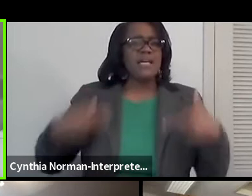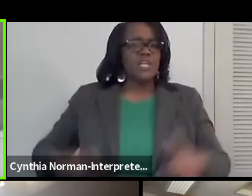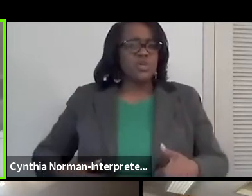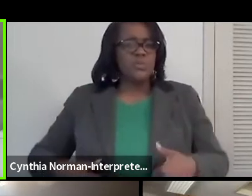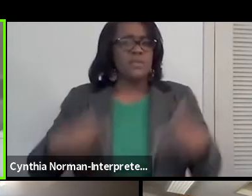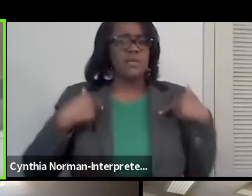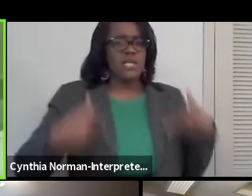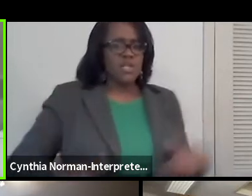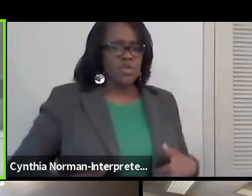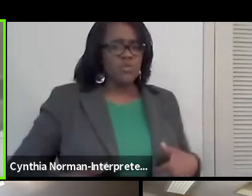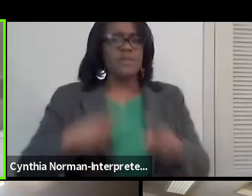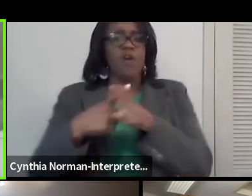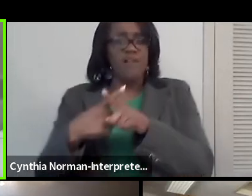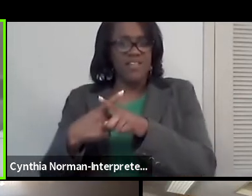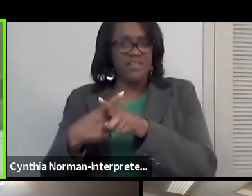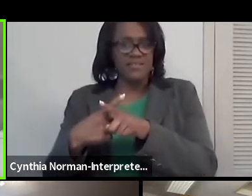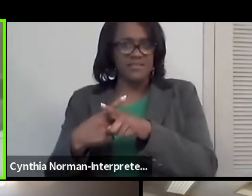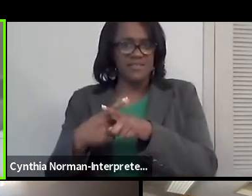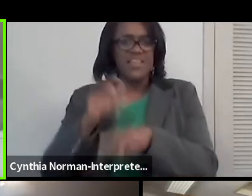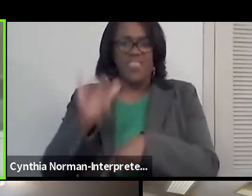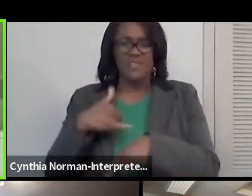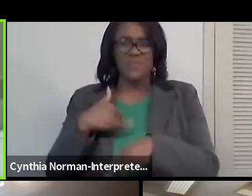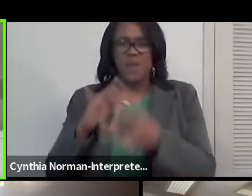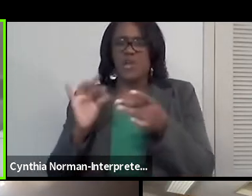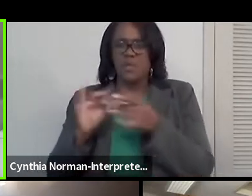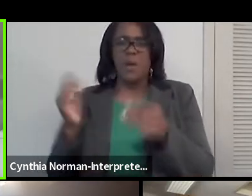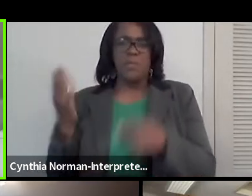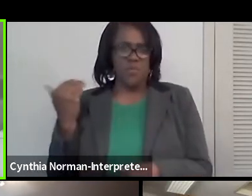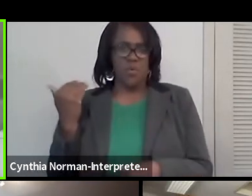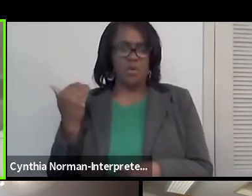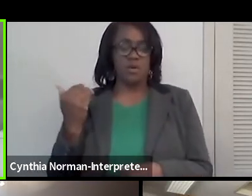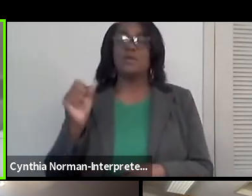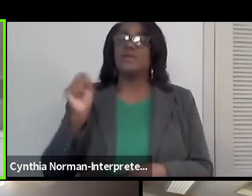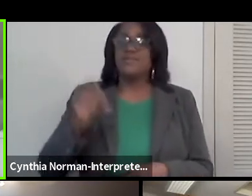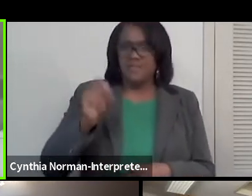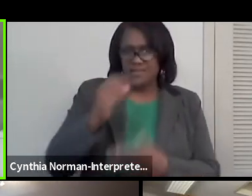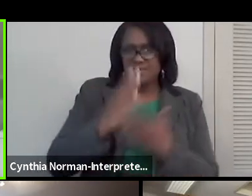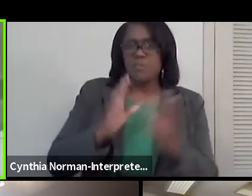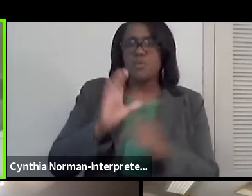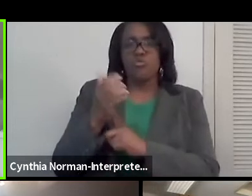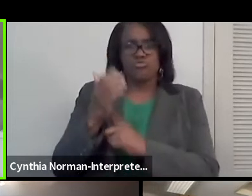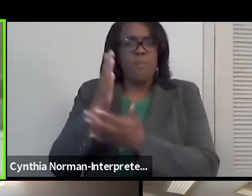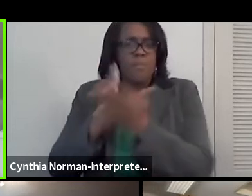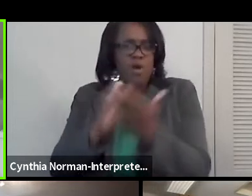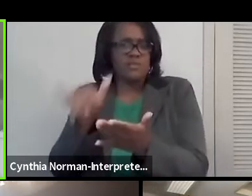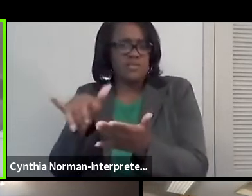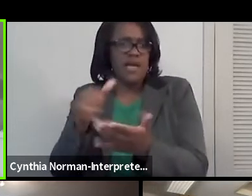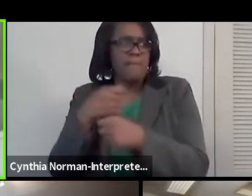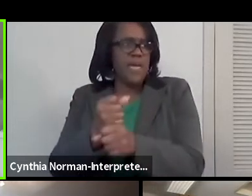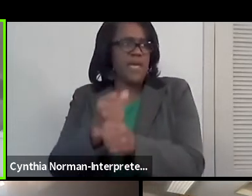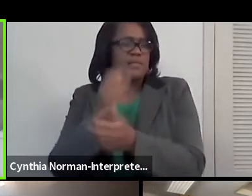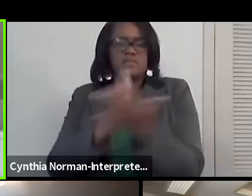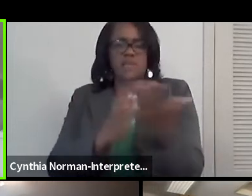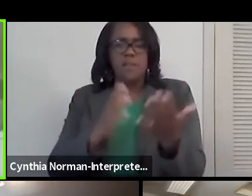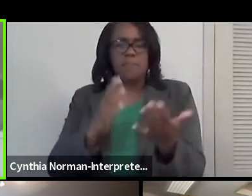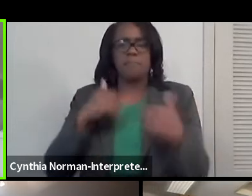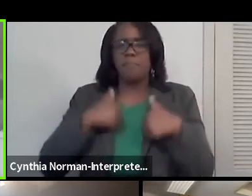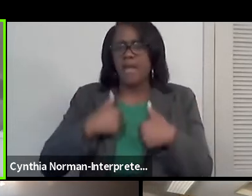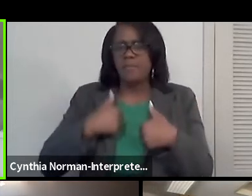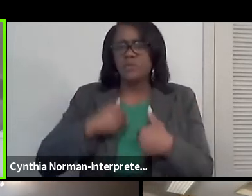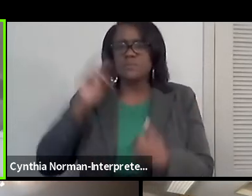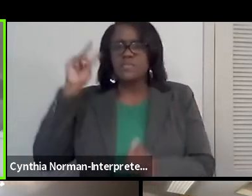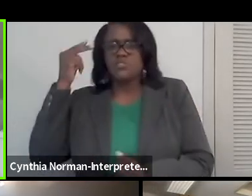conflicts I was talking about earlier. A lot of the time, yes, there's some cultural aspects that make certain mammals misunderstood, but